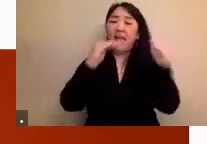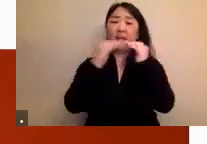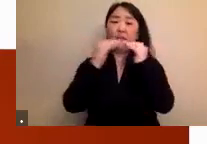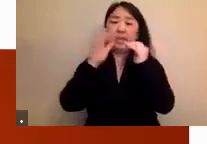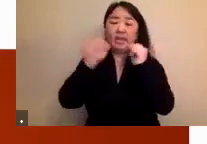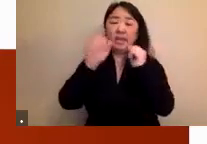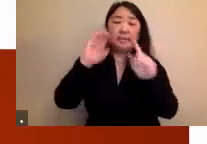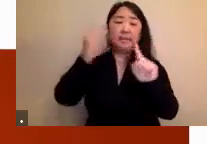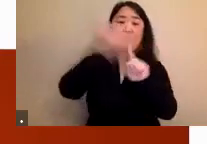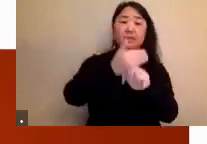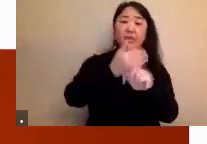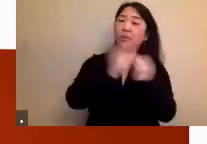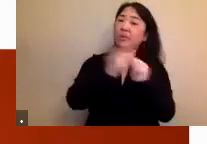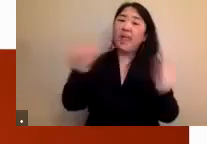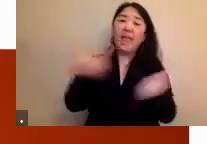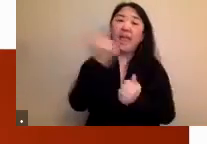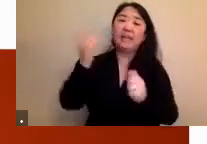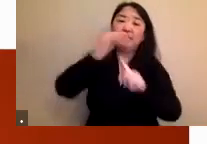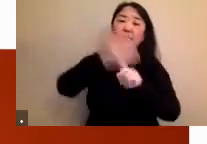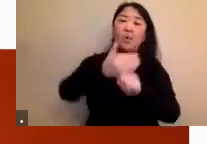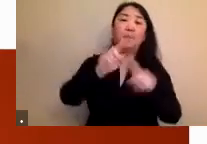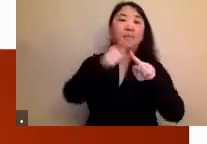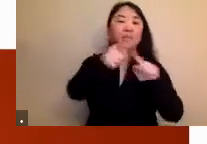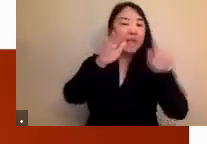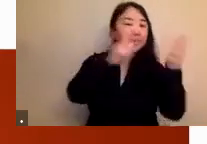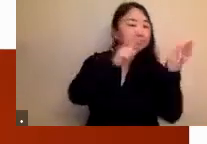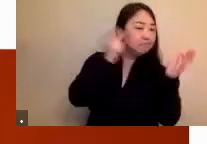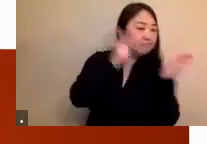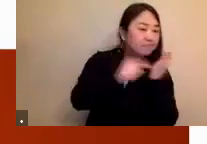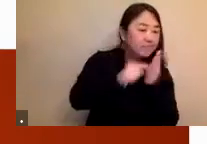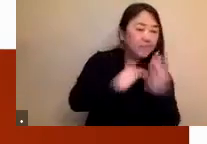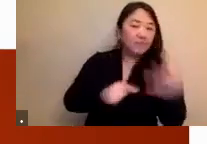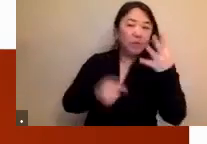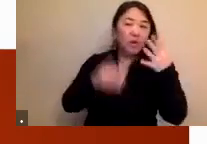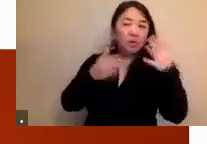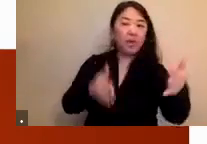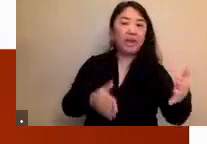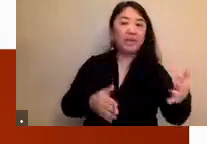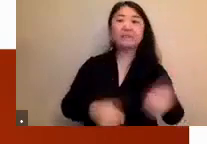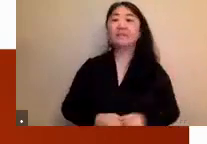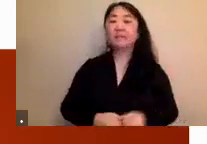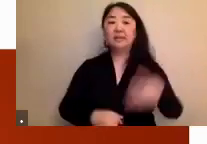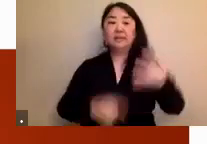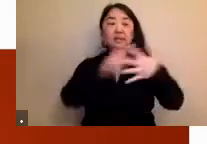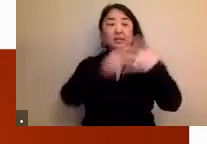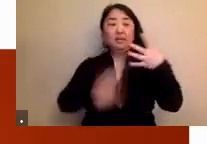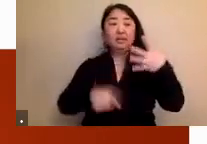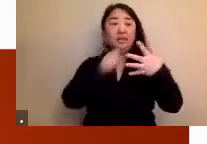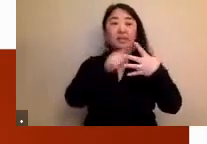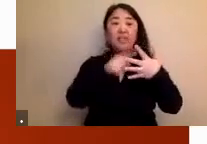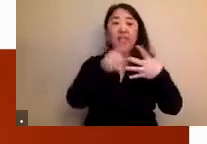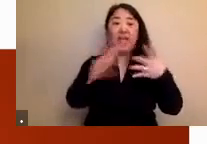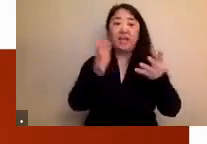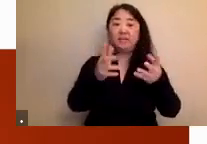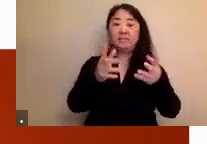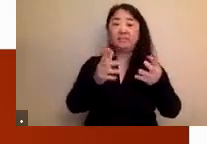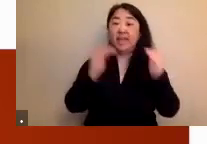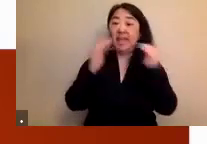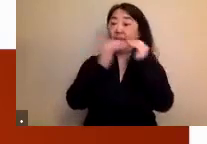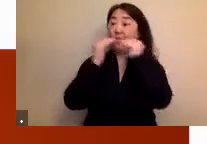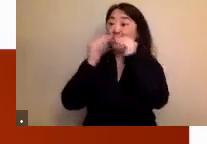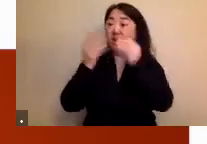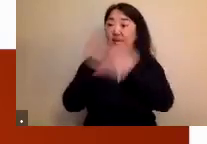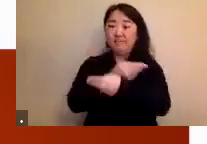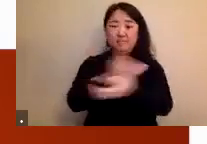at 4 different ways. And we had talked about what equity didn't look at. But number 1, the distribution of how we